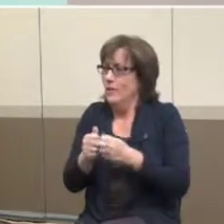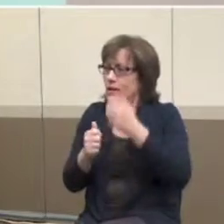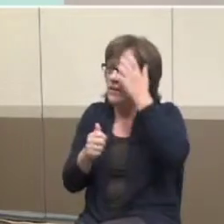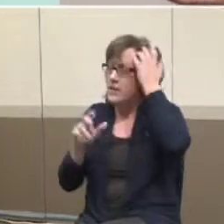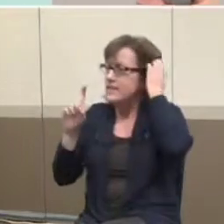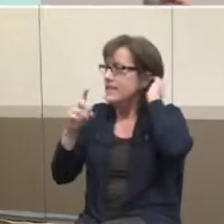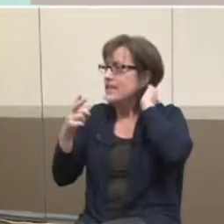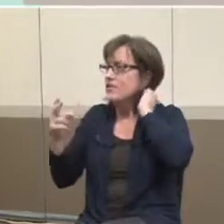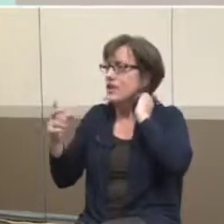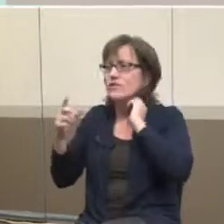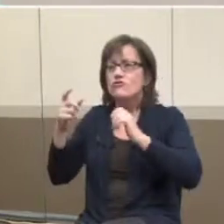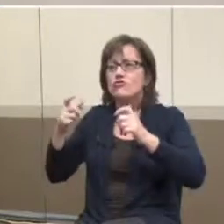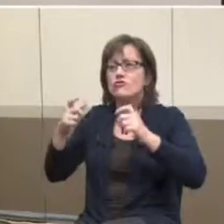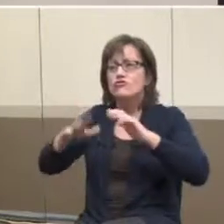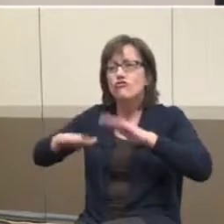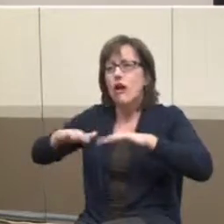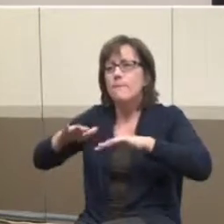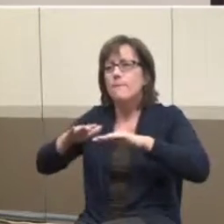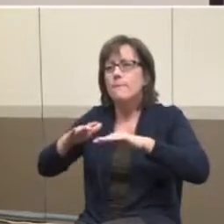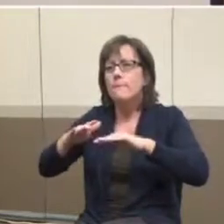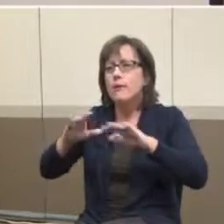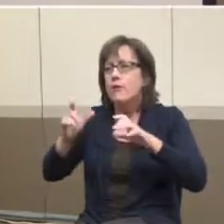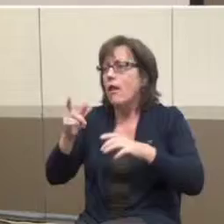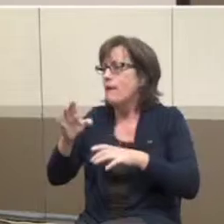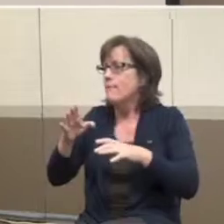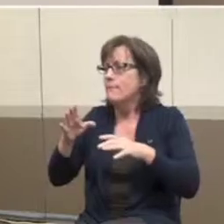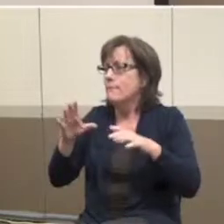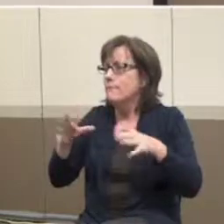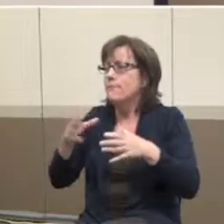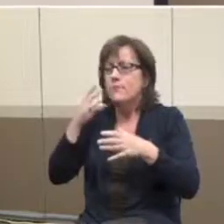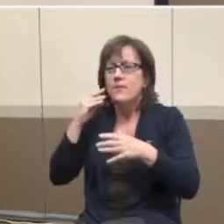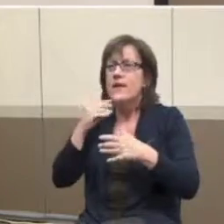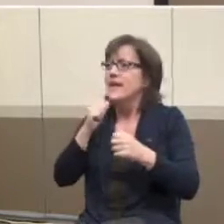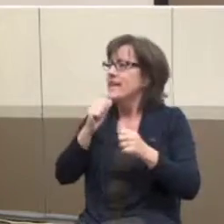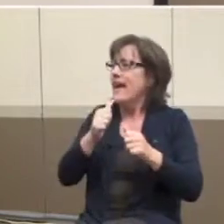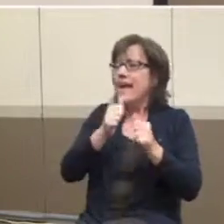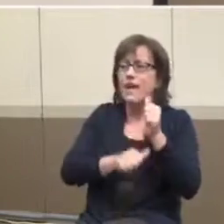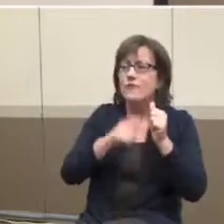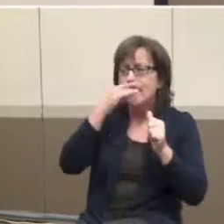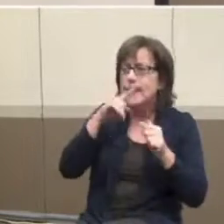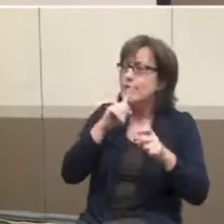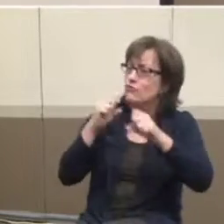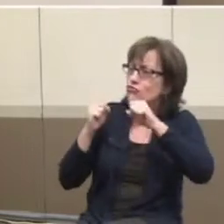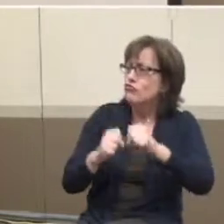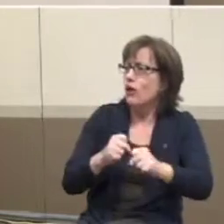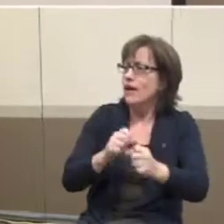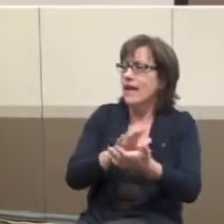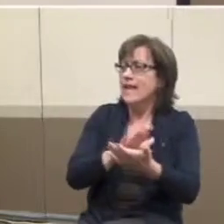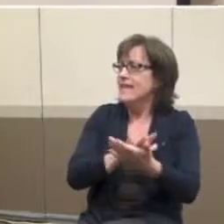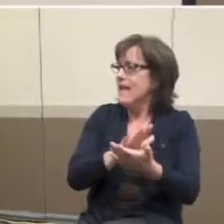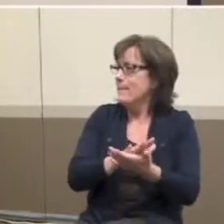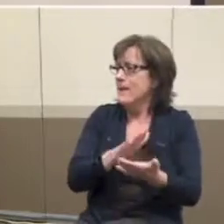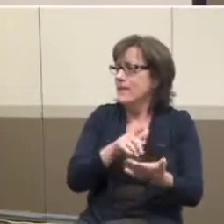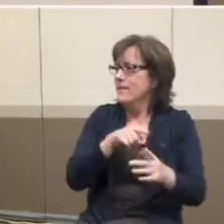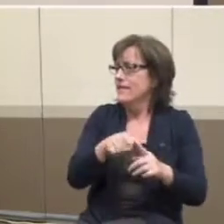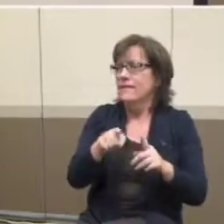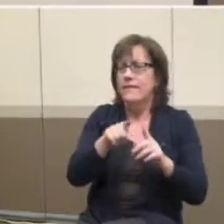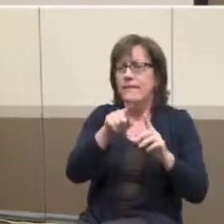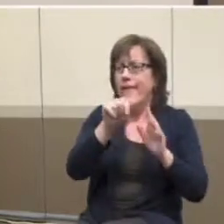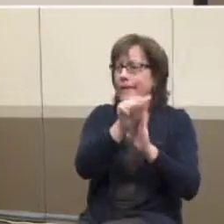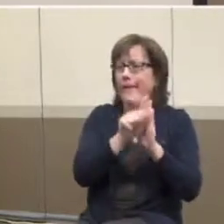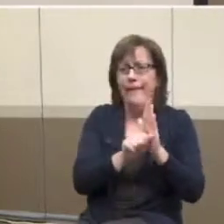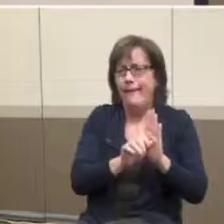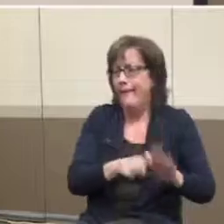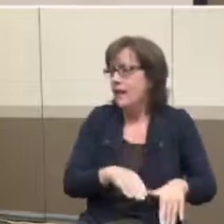with a DHH drum club experience. You know, kids, not every kid is strong academically, not every student is able to be good